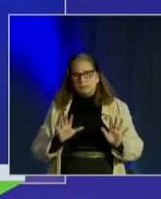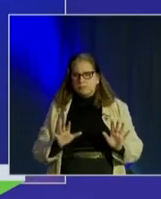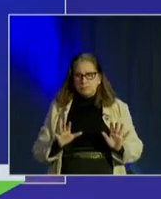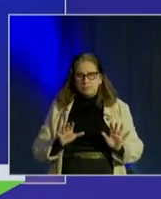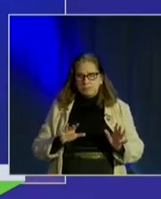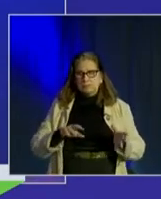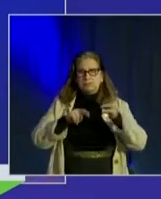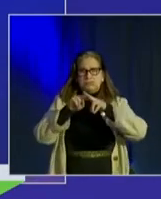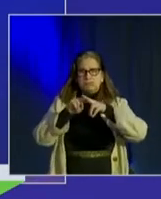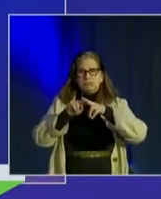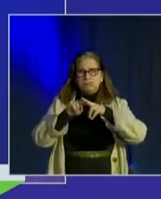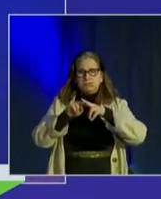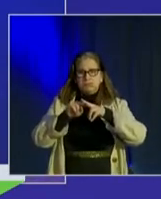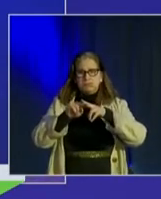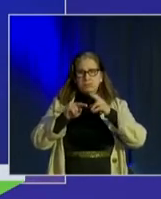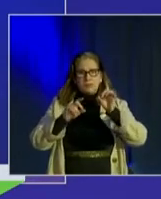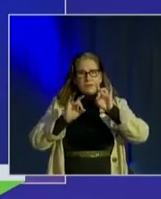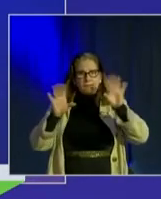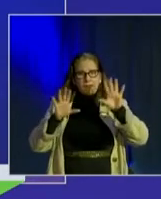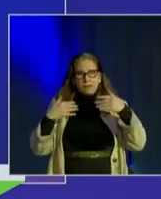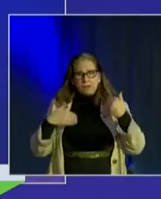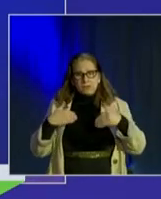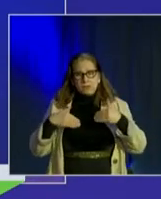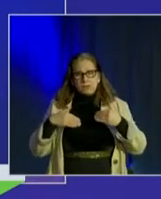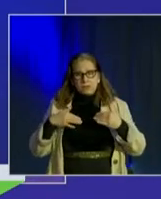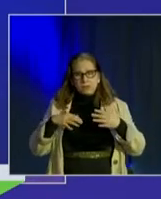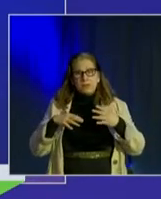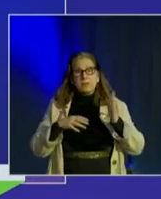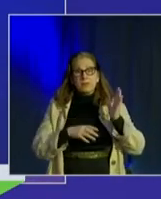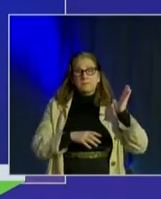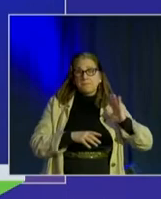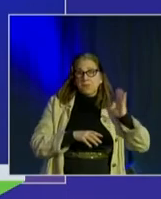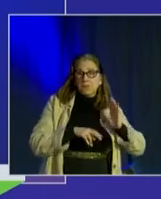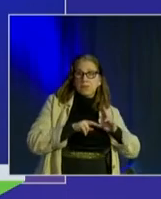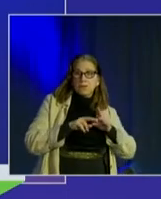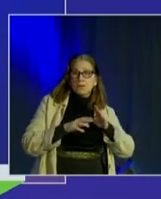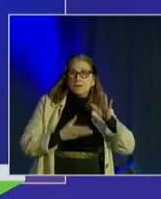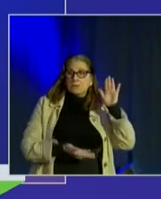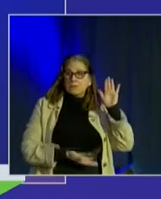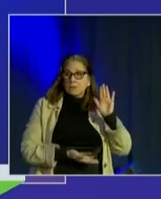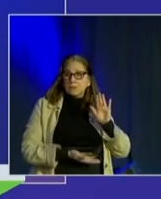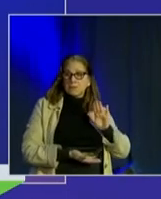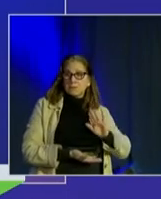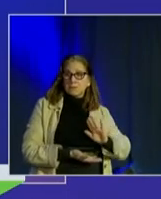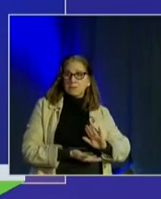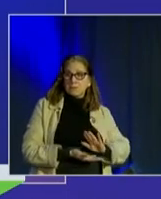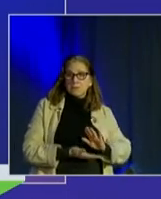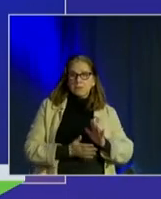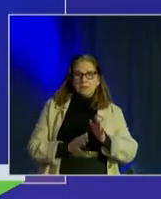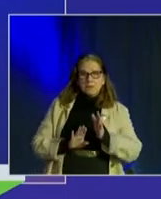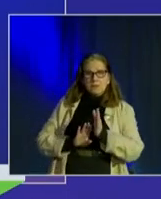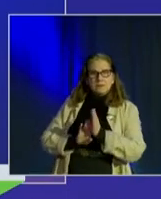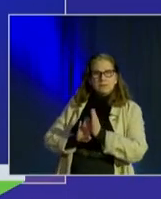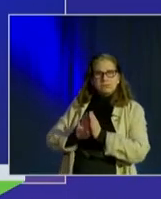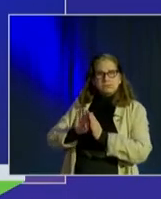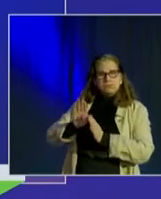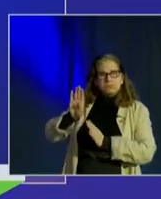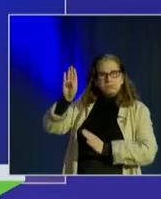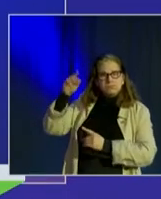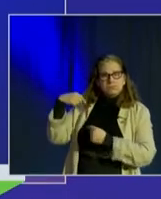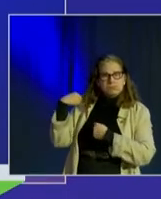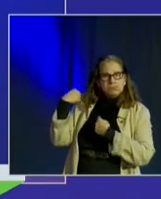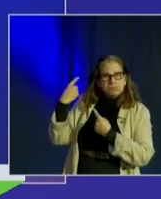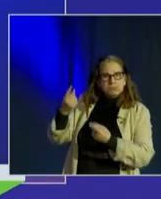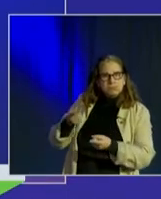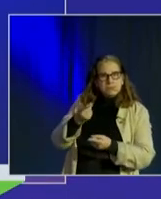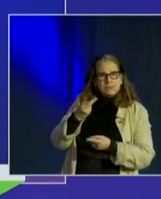of violent crimes go down. What we've seen go up over the last several years is the number